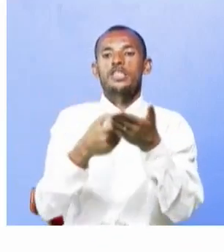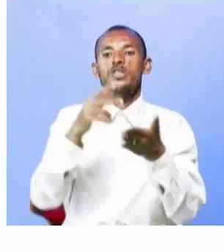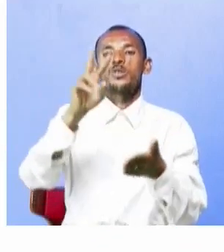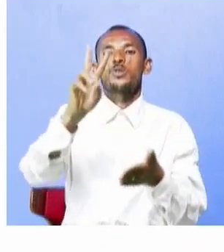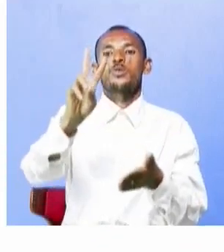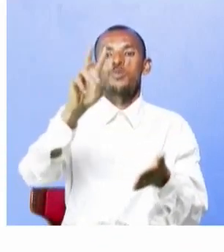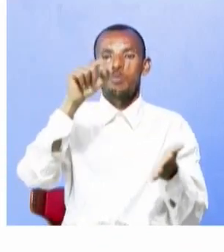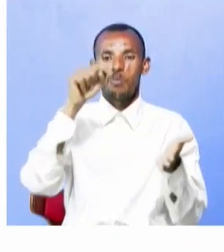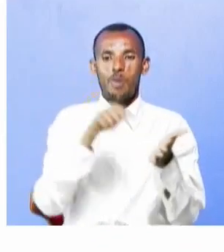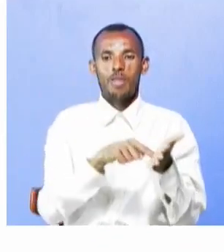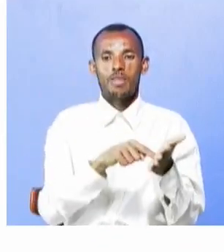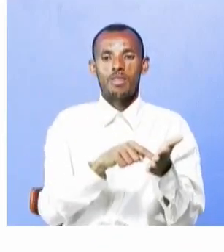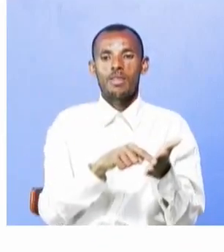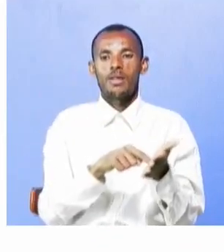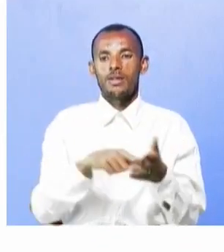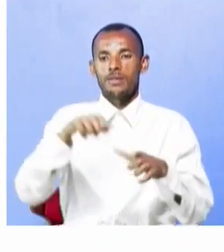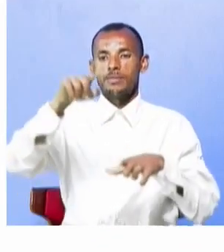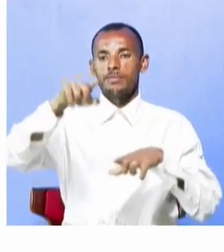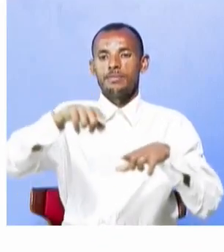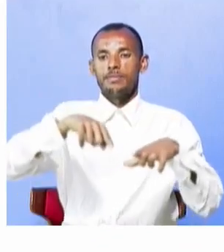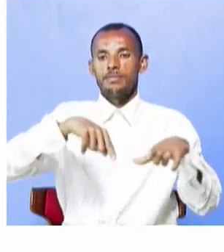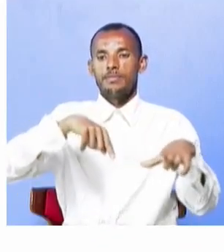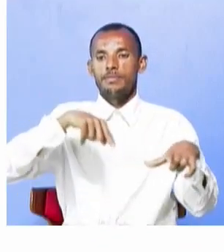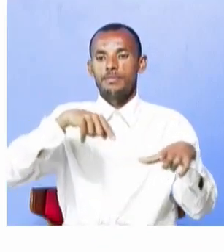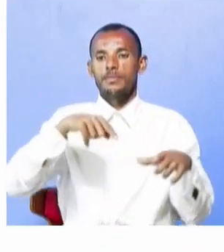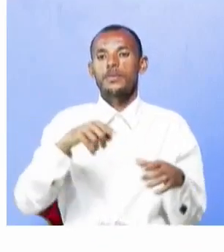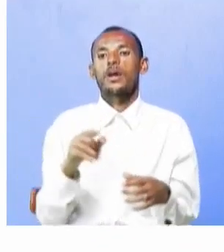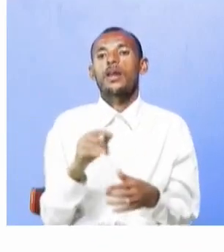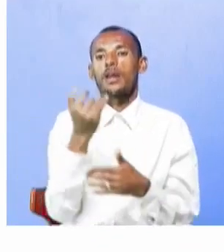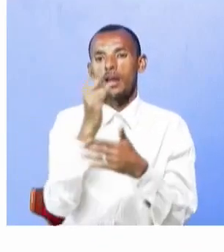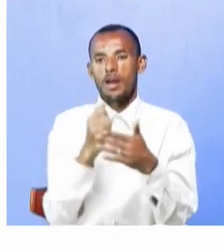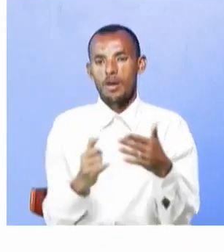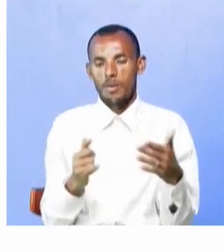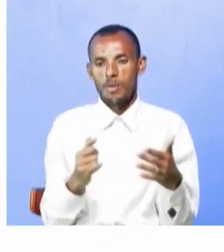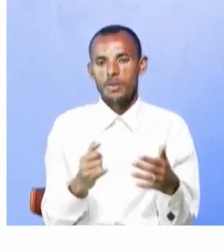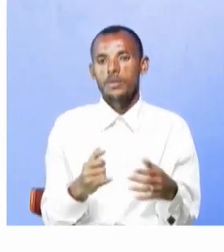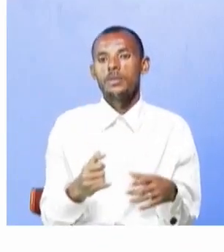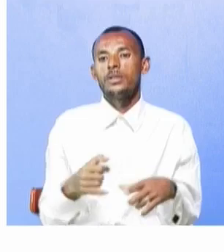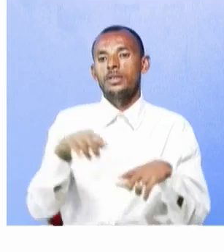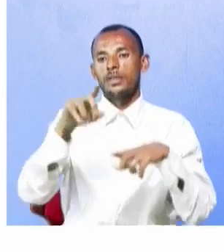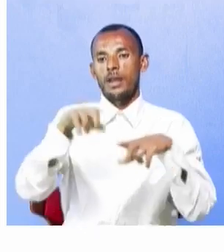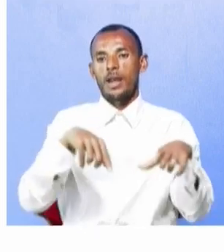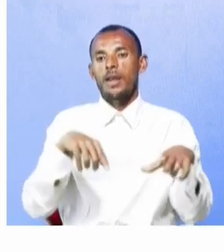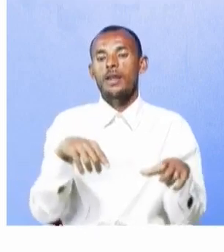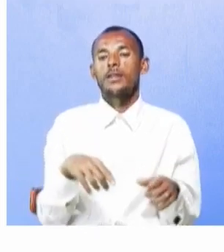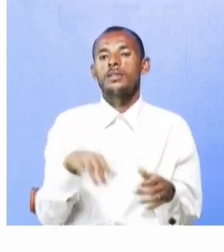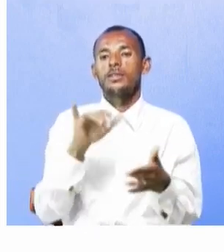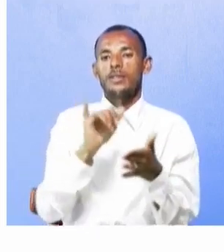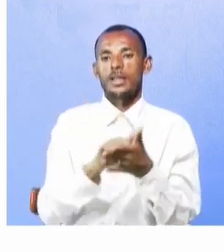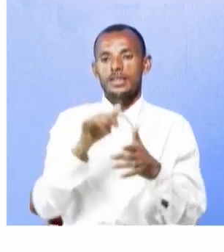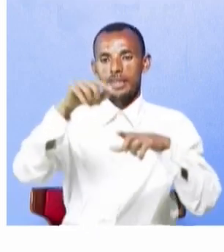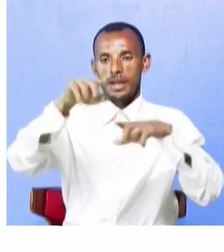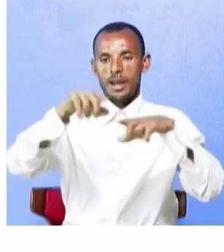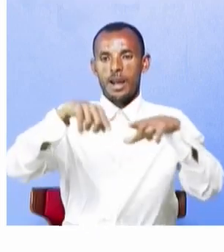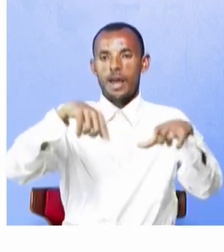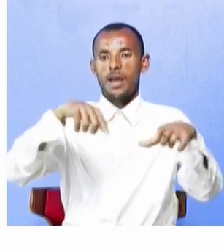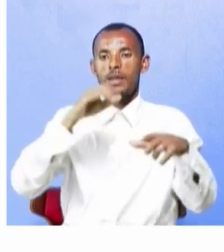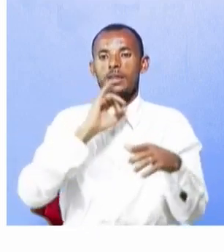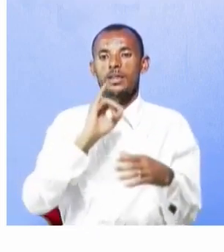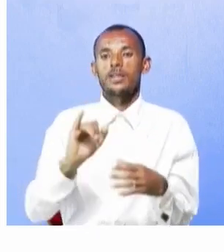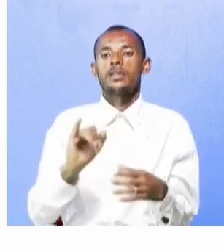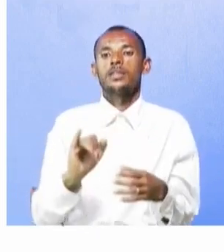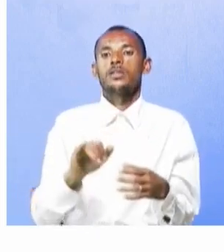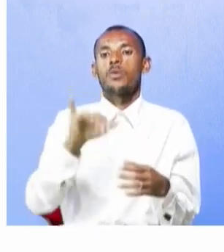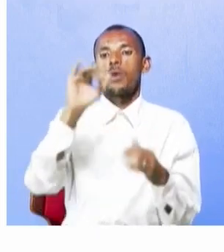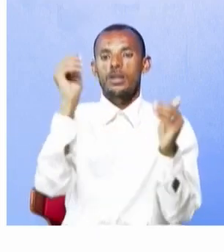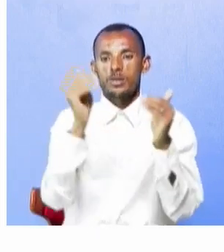points, okay? Through these 2 points, you can construct a straight line. So that straight line is the graph of y is